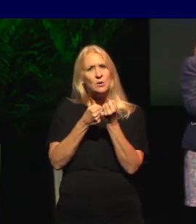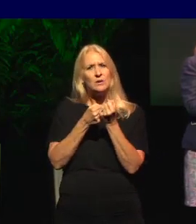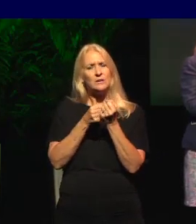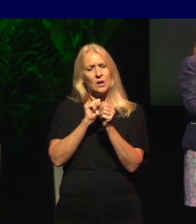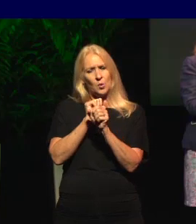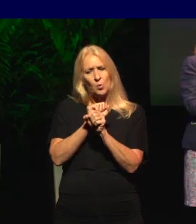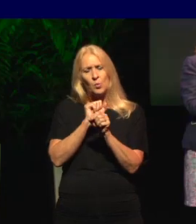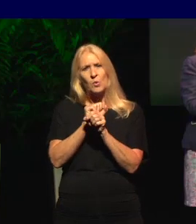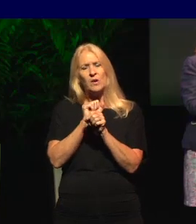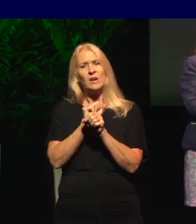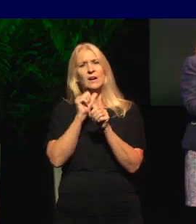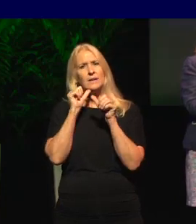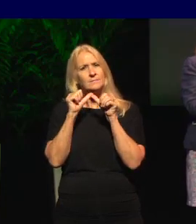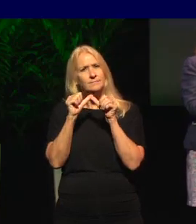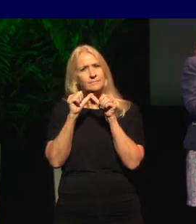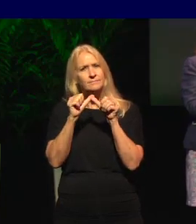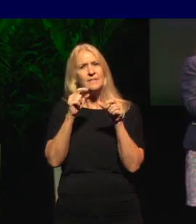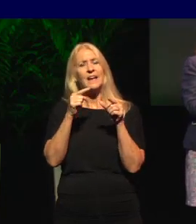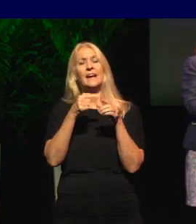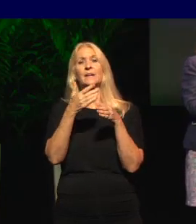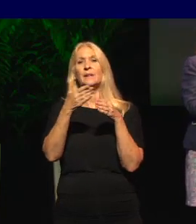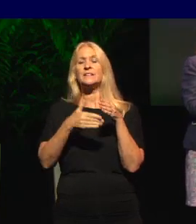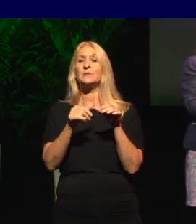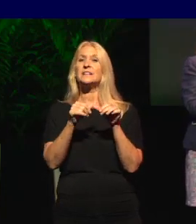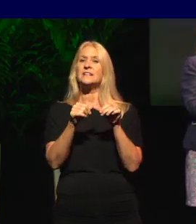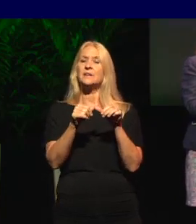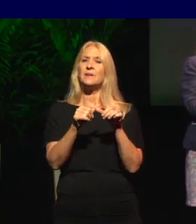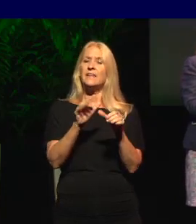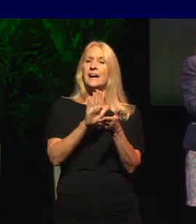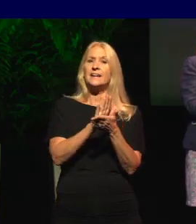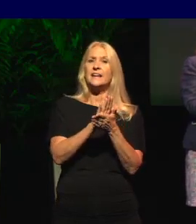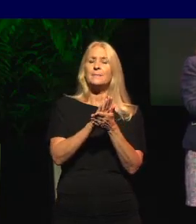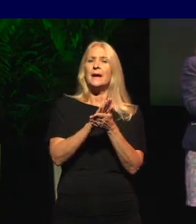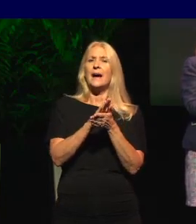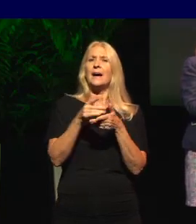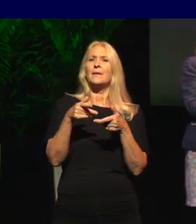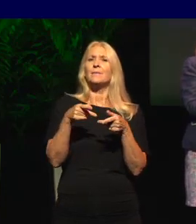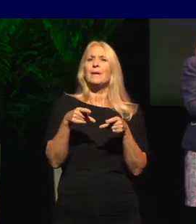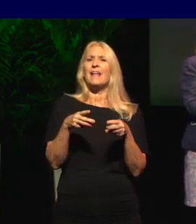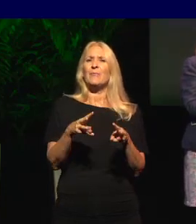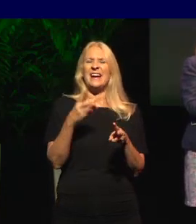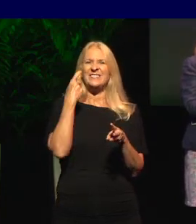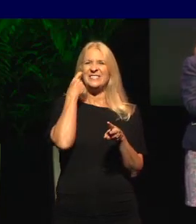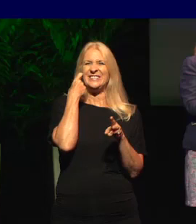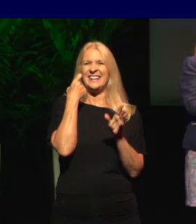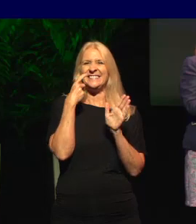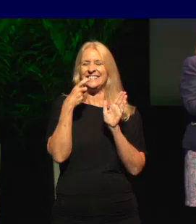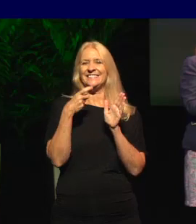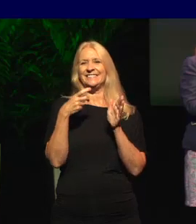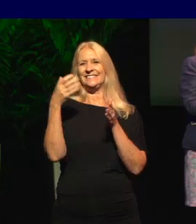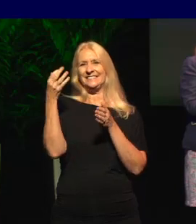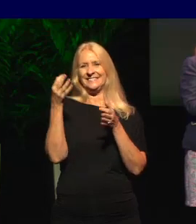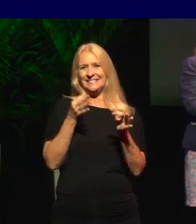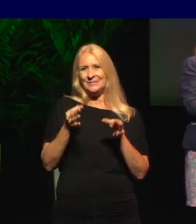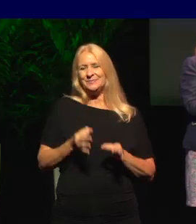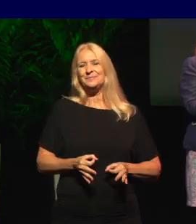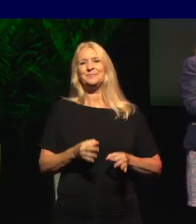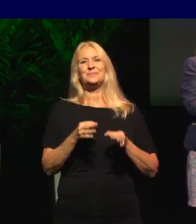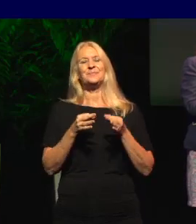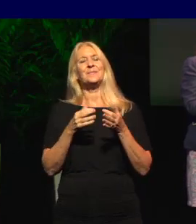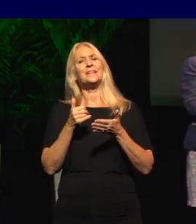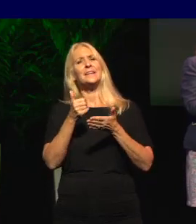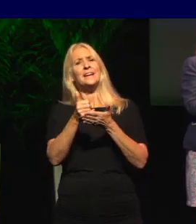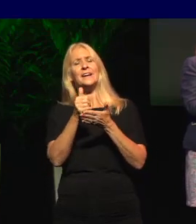completion, we're continuing with the development of the academic pathways that you just heard about earlier this morning to help take the guesswork out of the